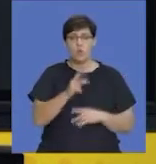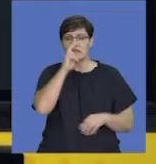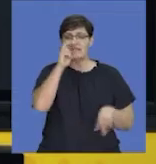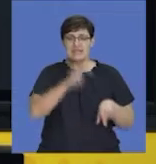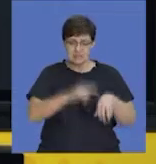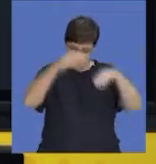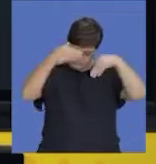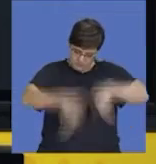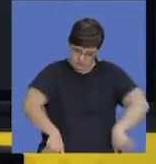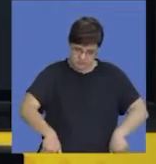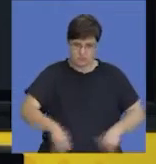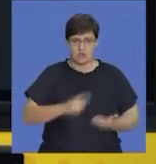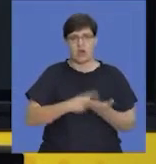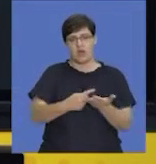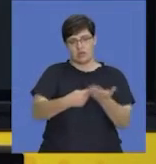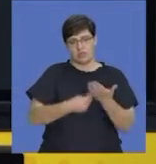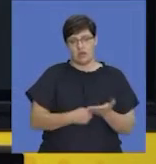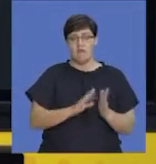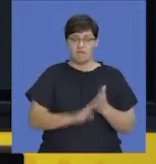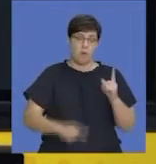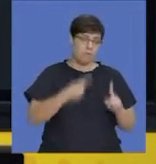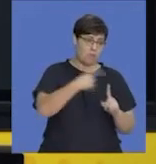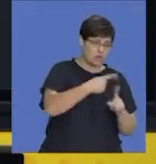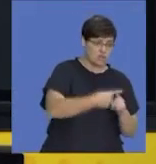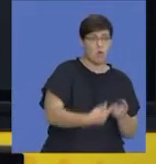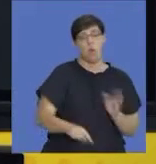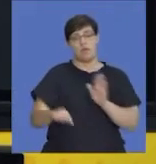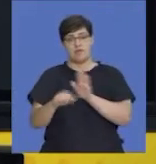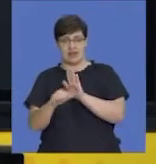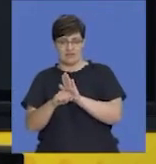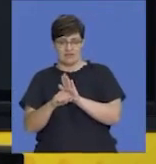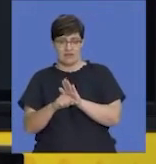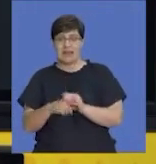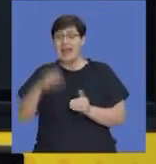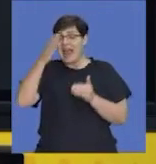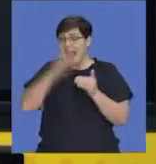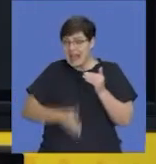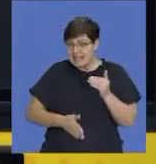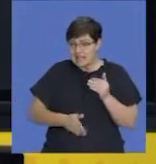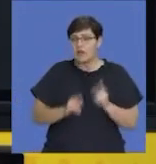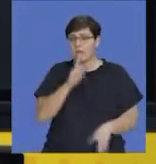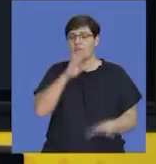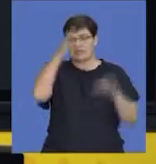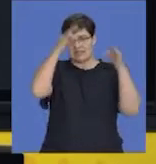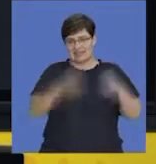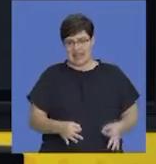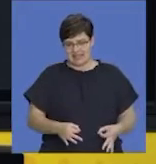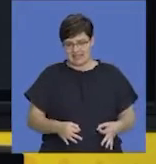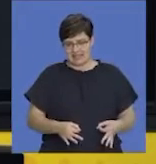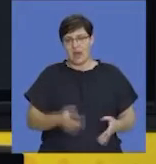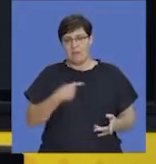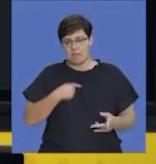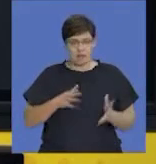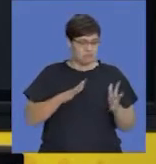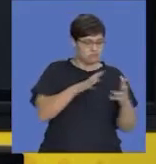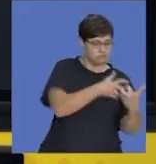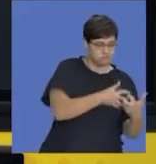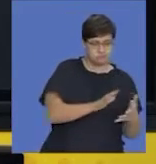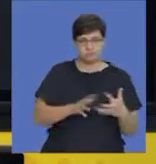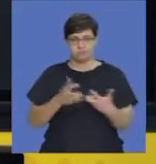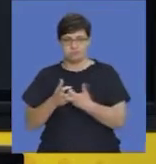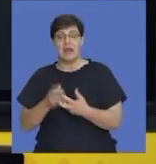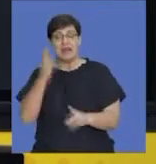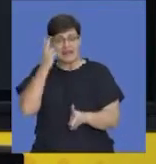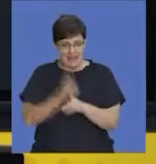argument for and against the topic, and only at the end make a decision as to where we fall and decide what we would like